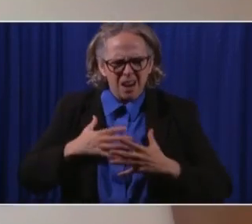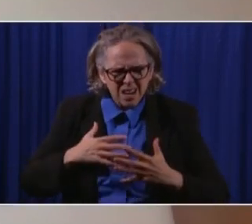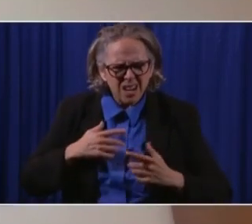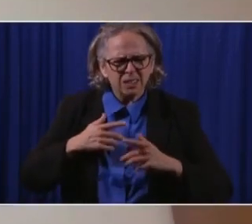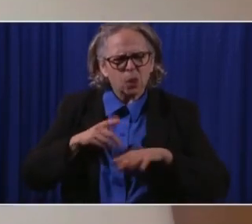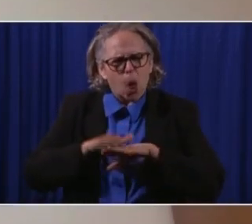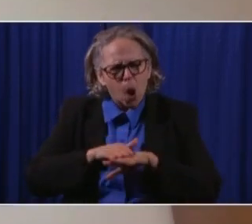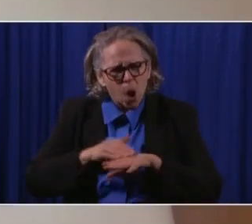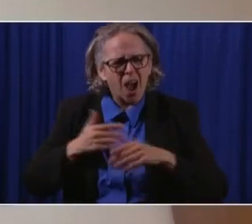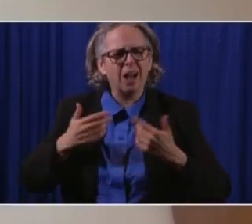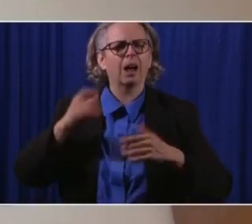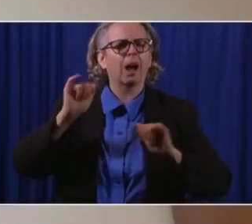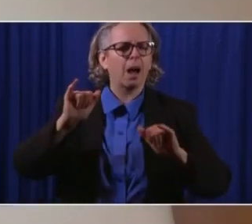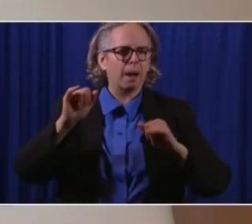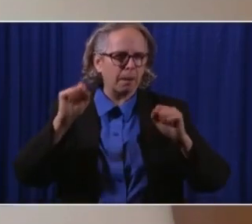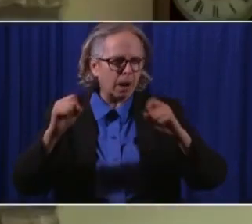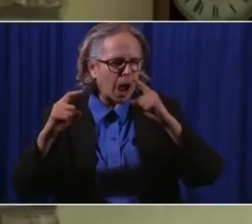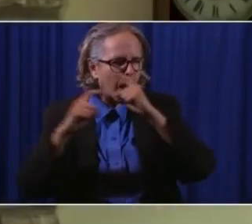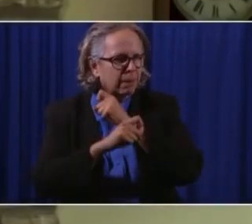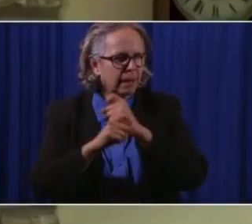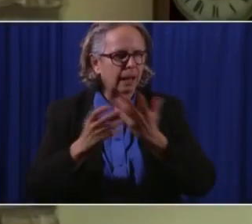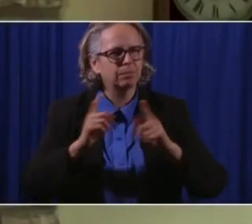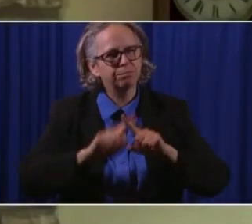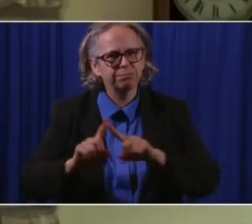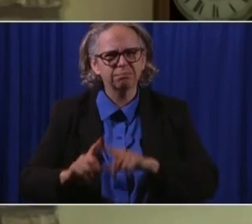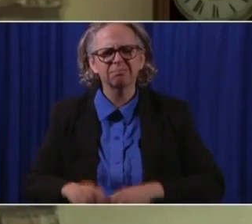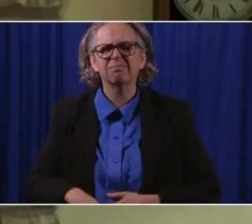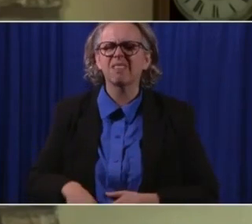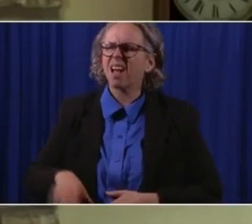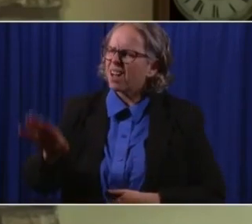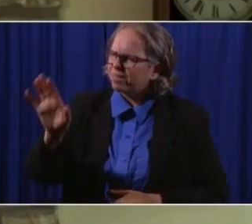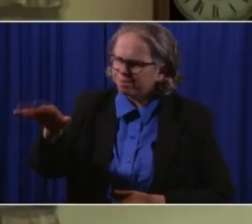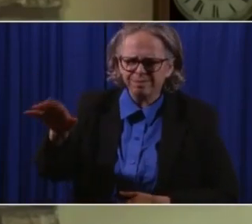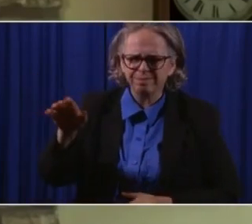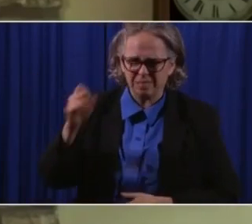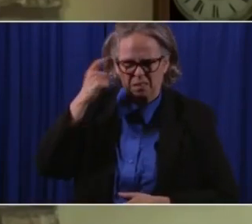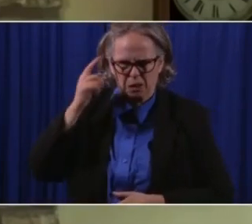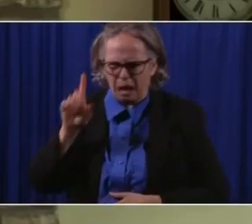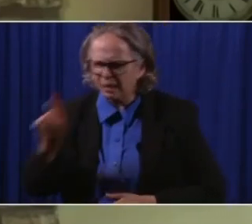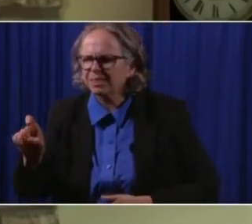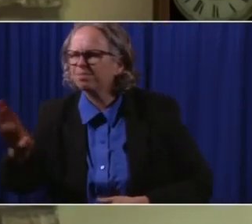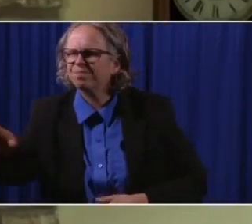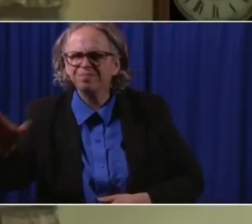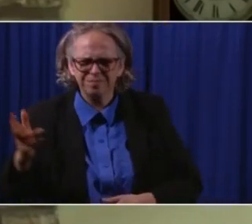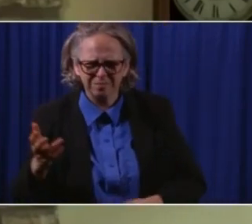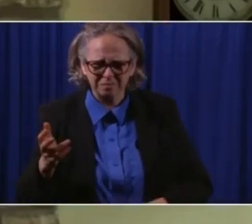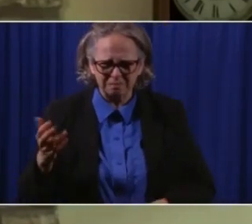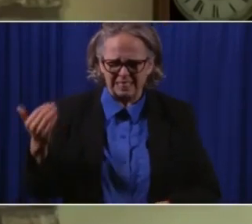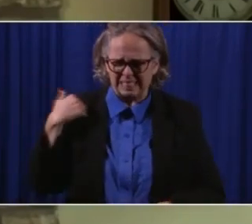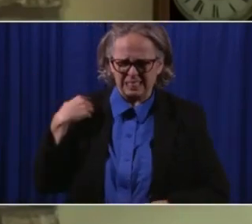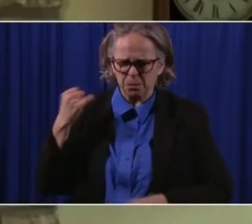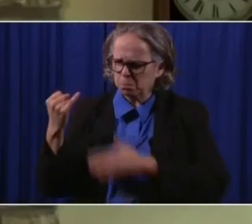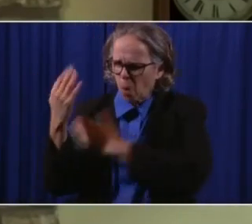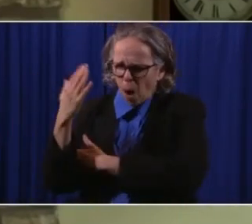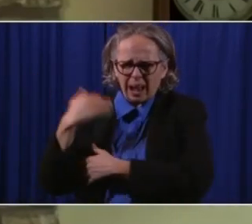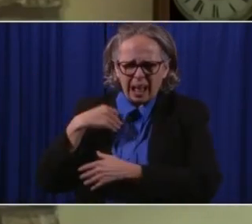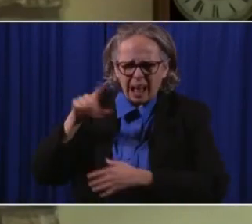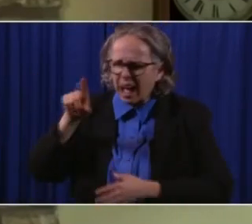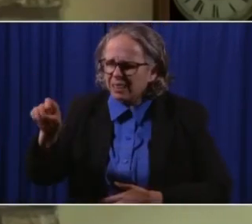Okay. Very, very good. I asked you this morning a question. I said, if you had a child